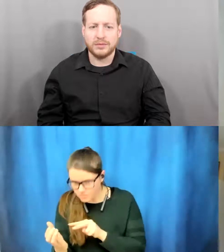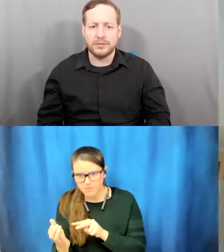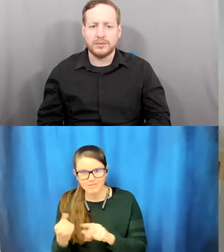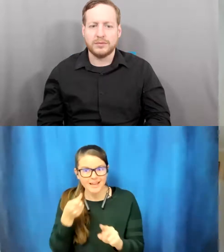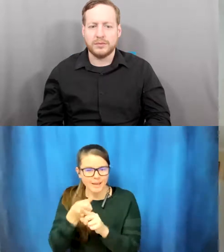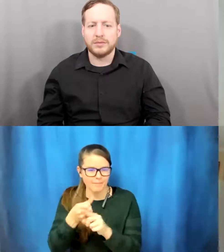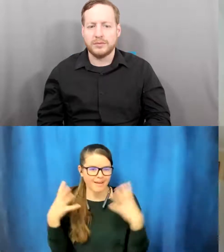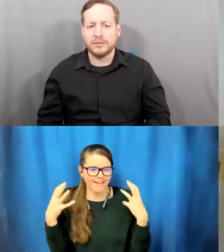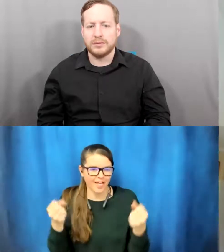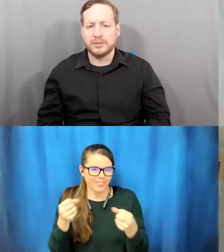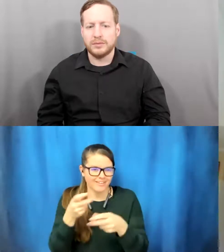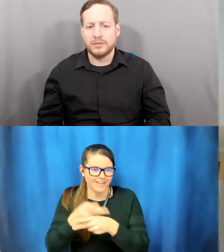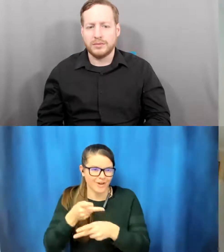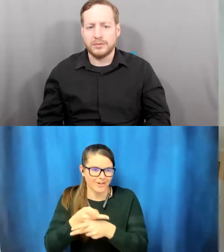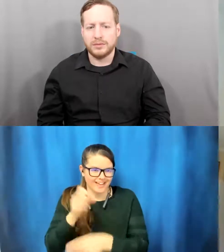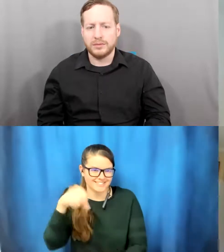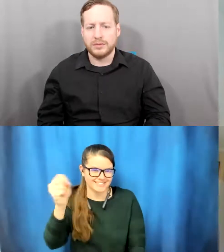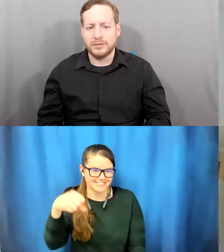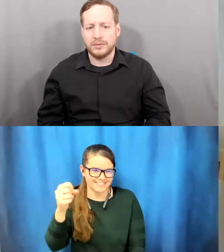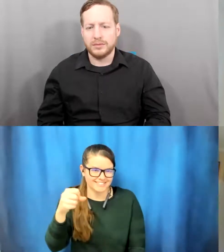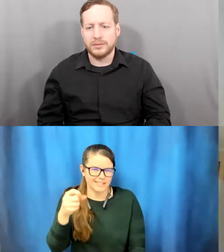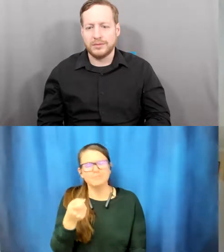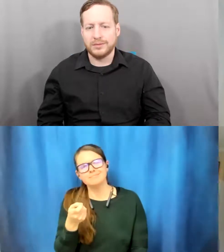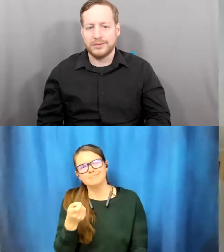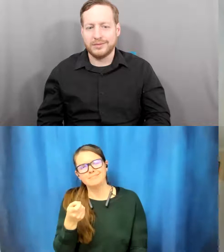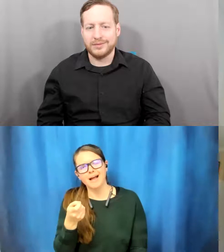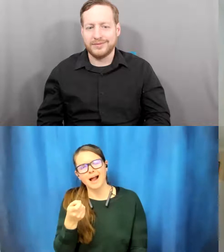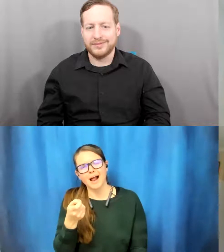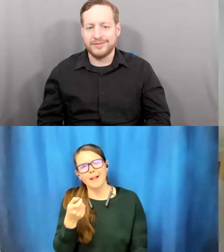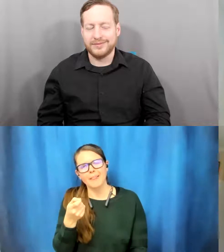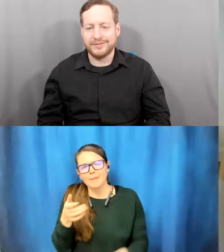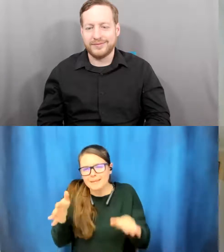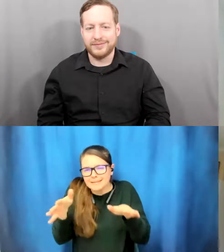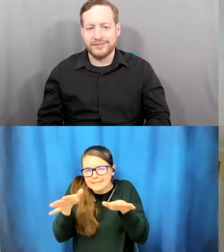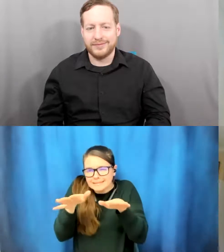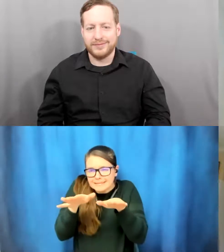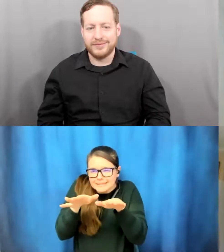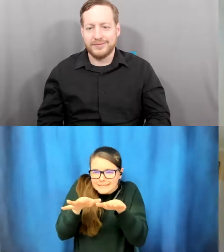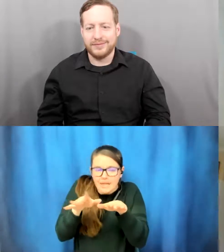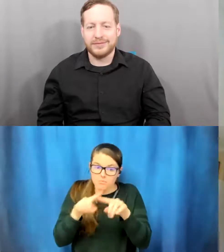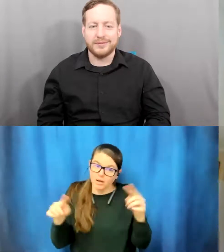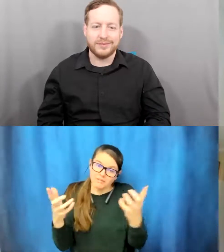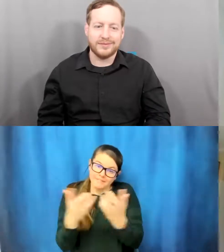setting. It's a little bit of a stretch, but it's a fit, I think.